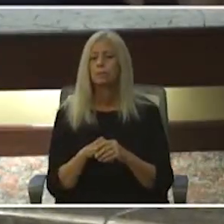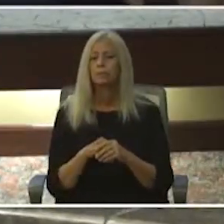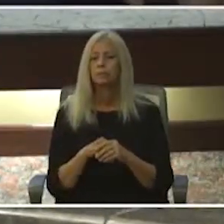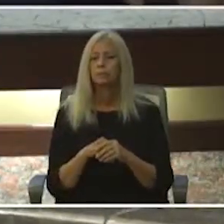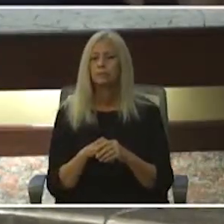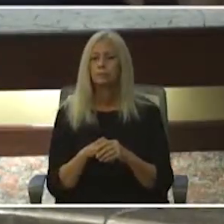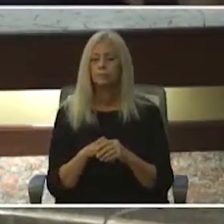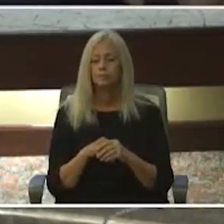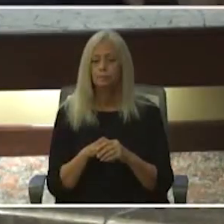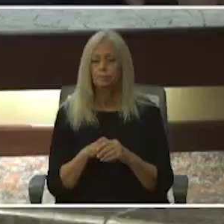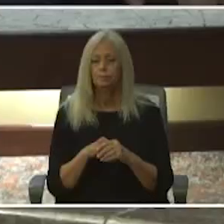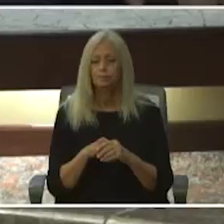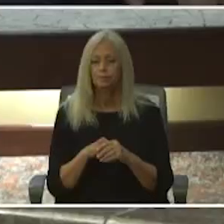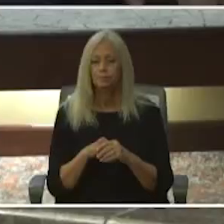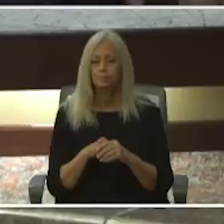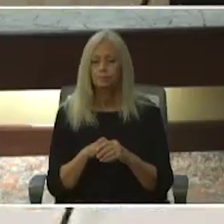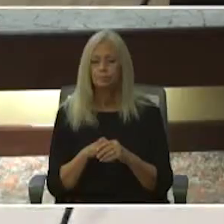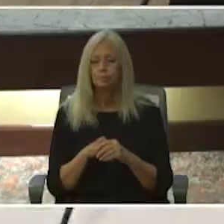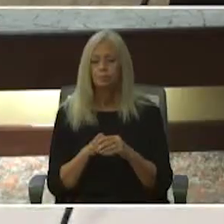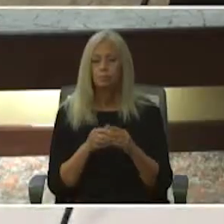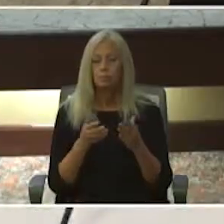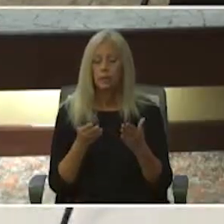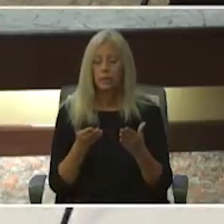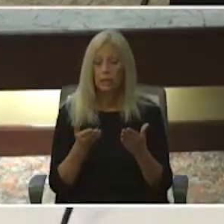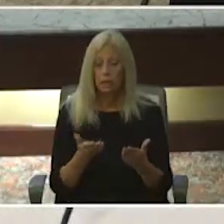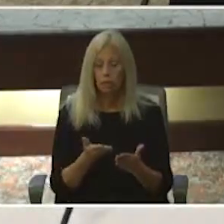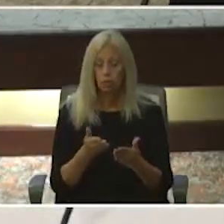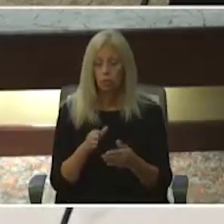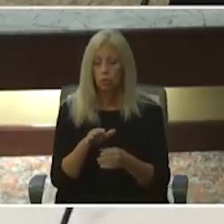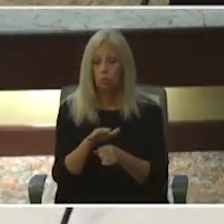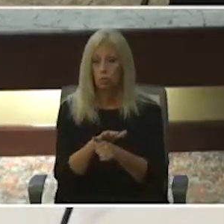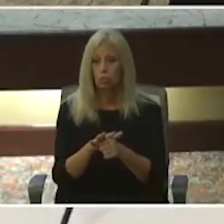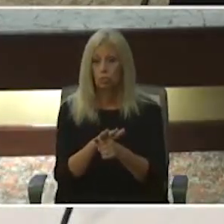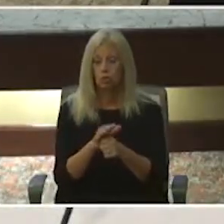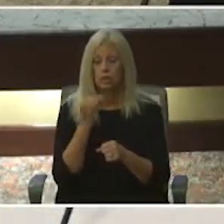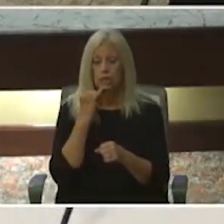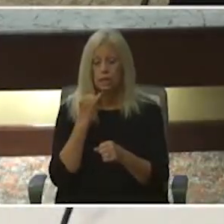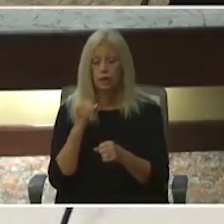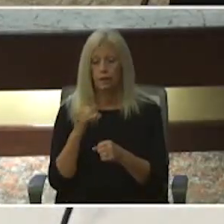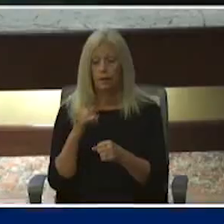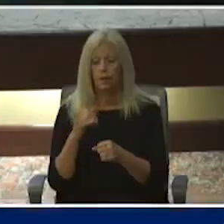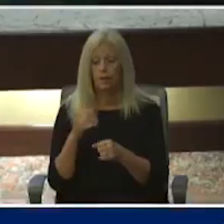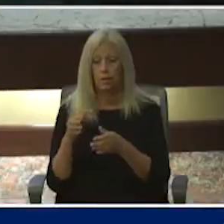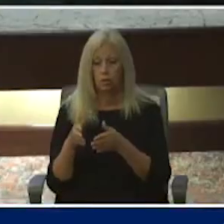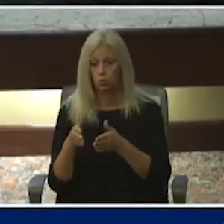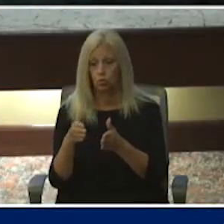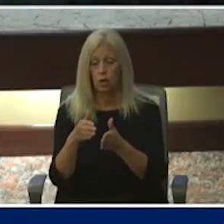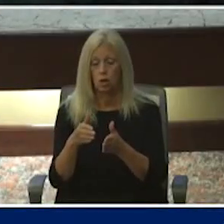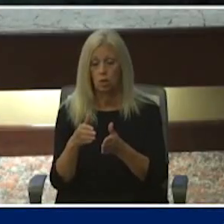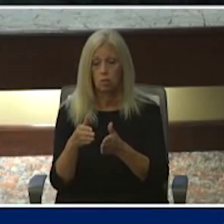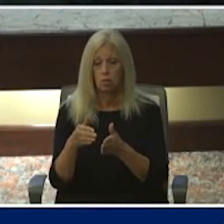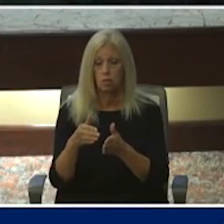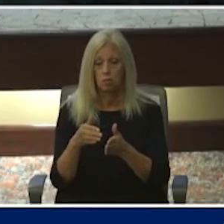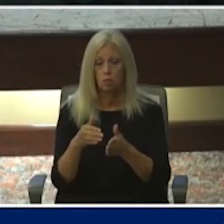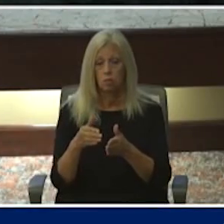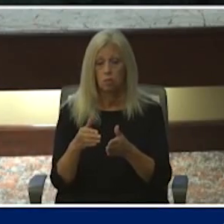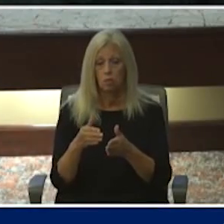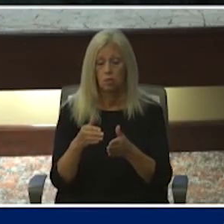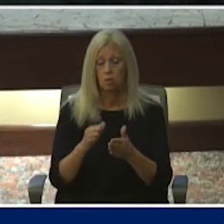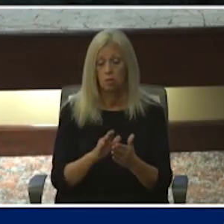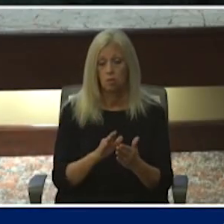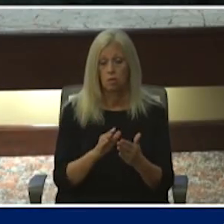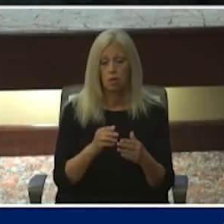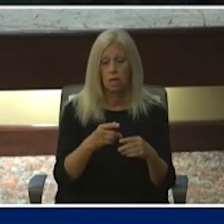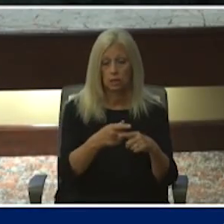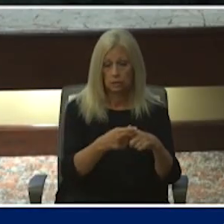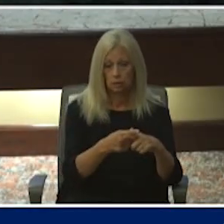Yeah, so here at this location, the trail comes back up and interfaces with these parcels